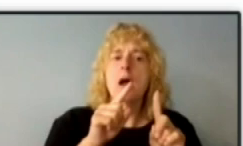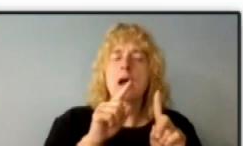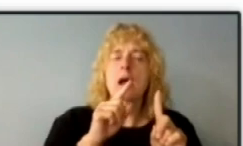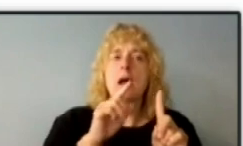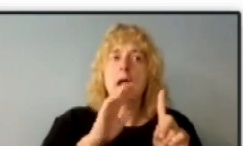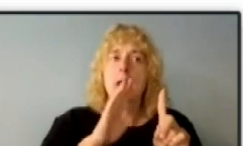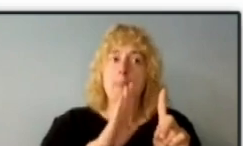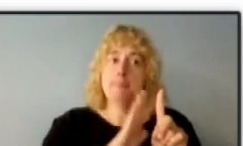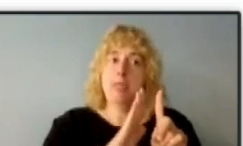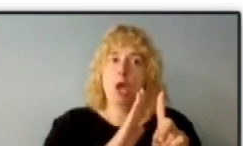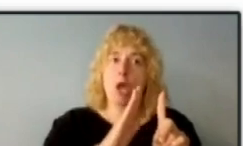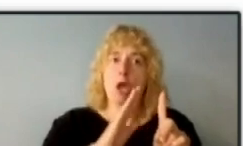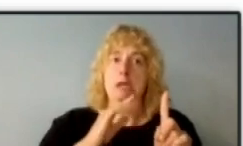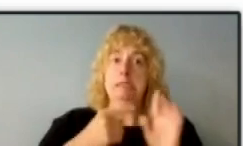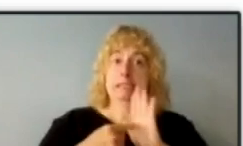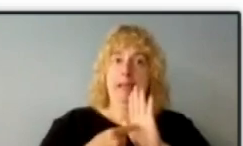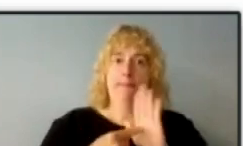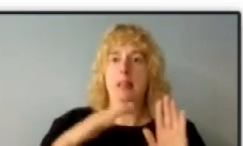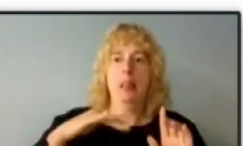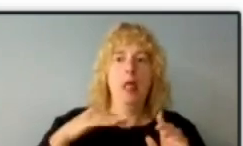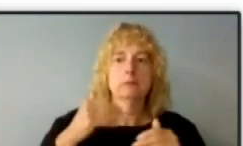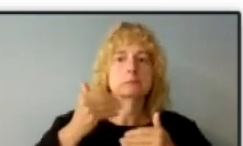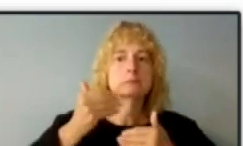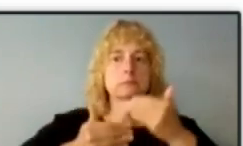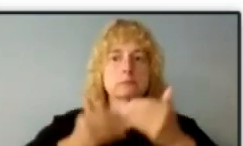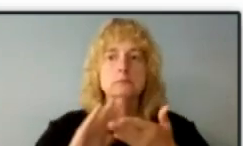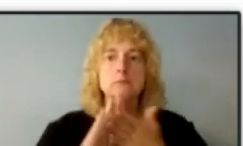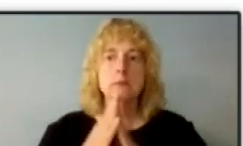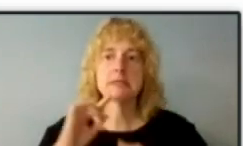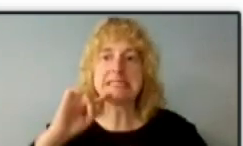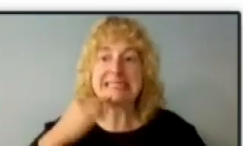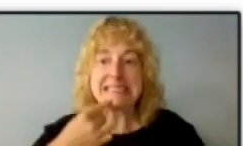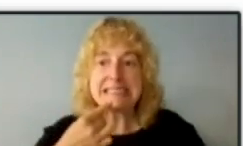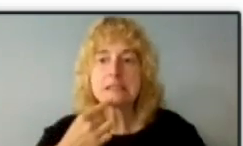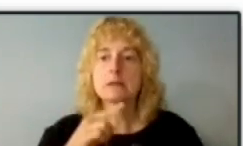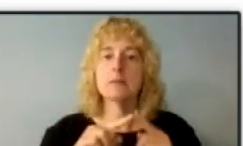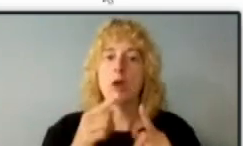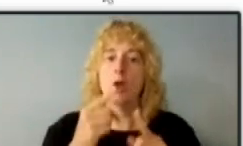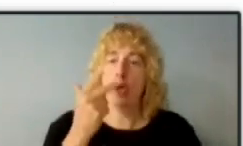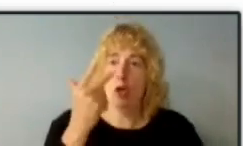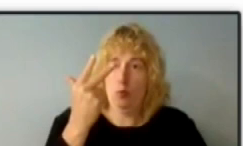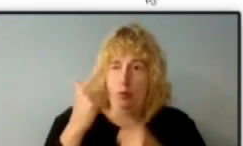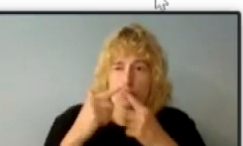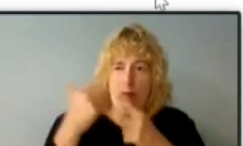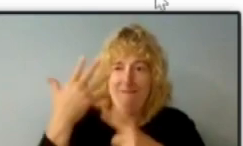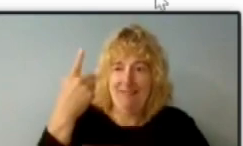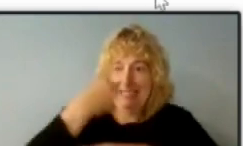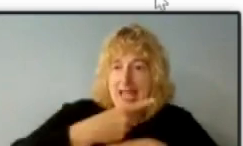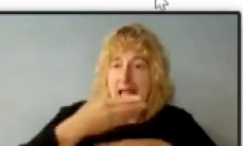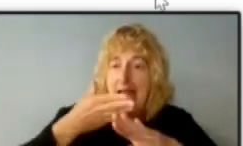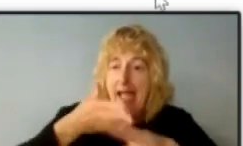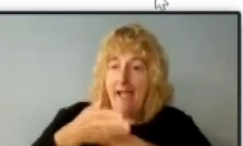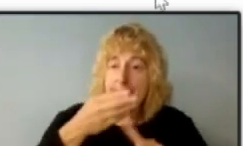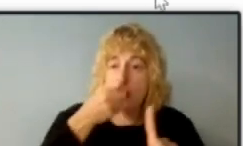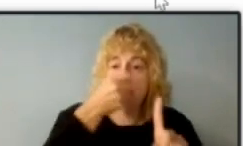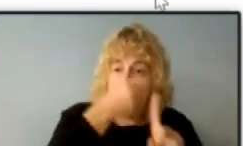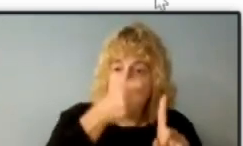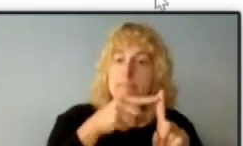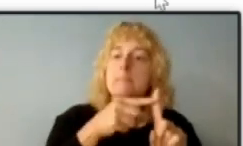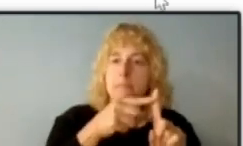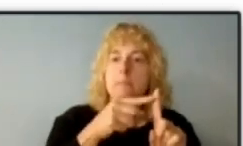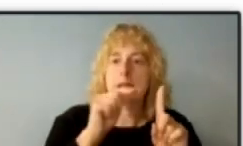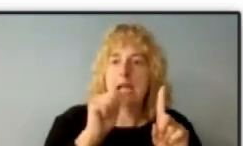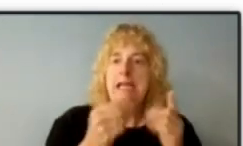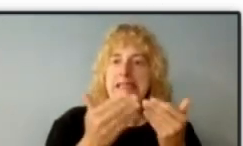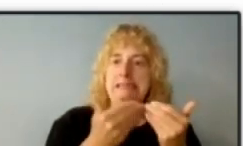severe, but at the 3 to 5 days is when they're most infectious. So how do we prevent the virus from circulating in